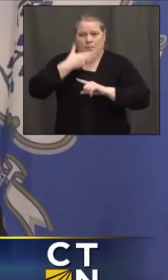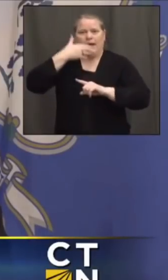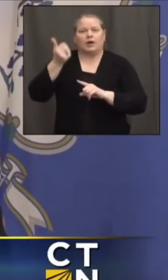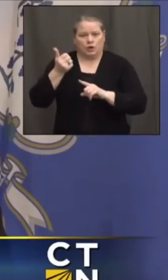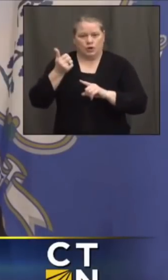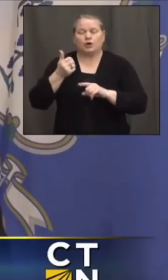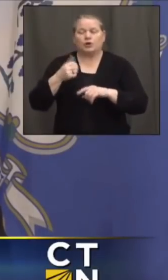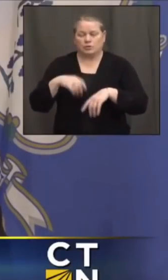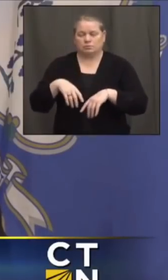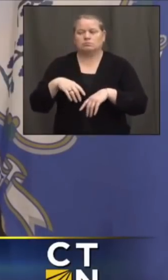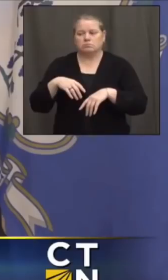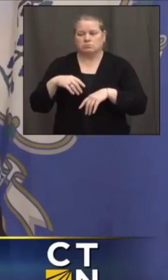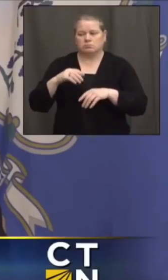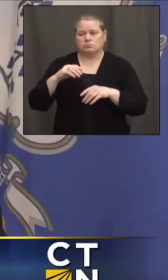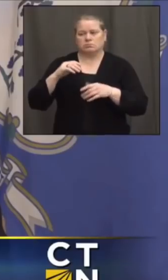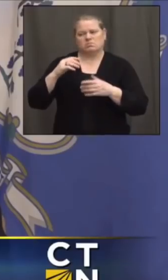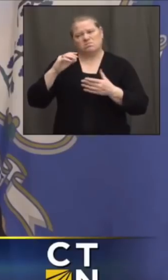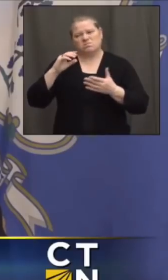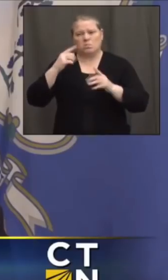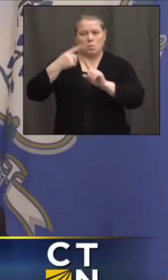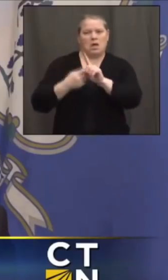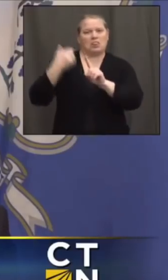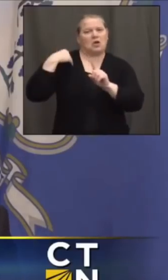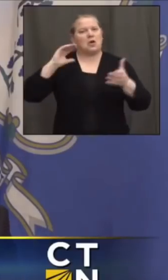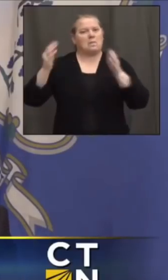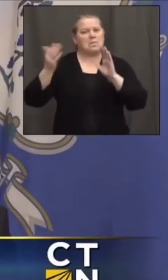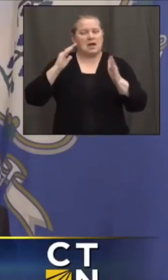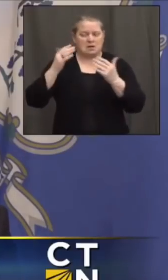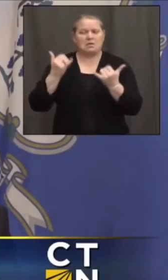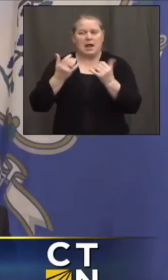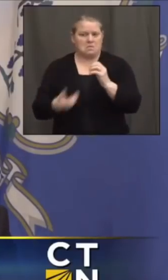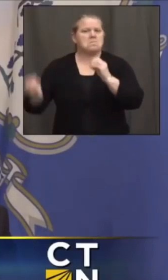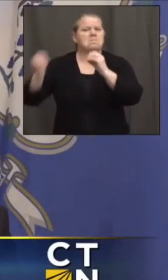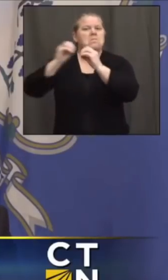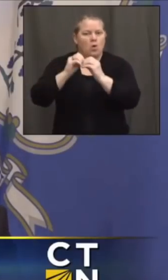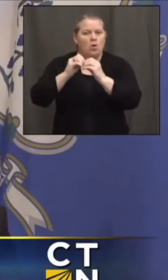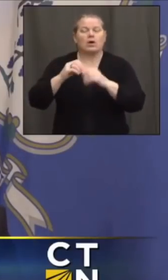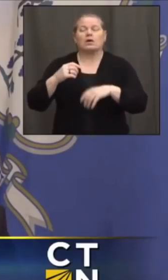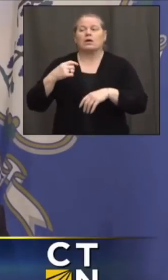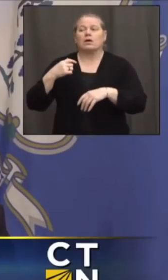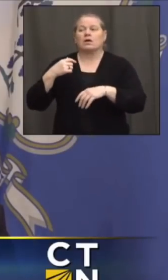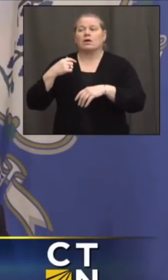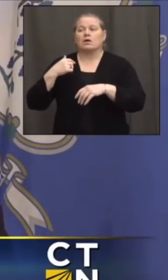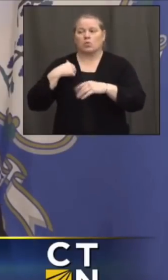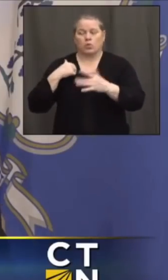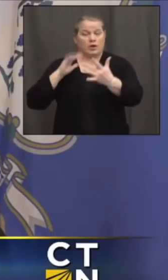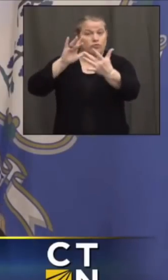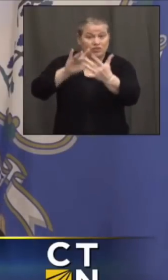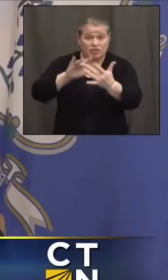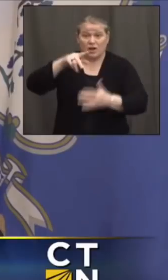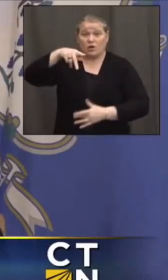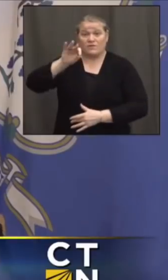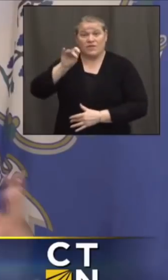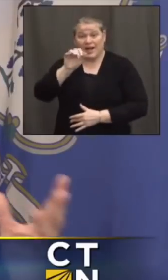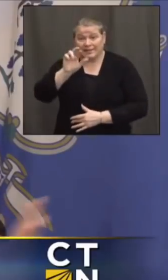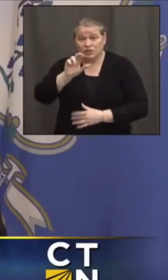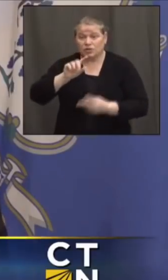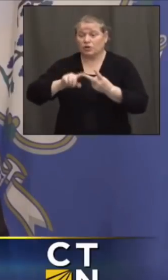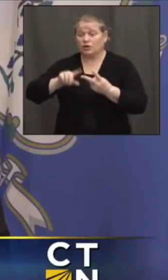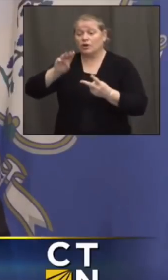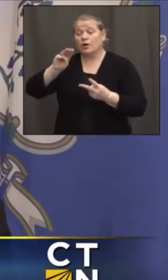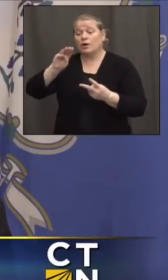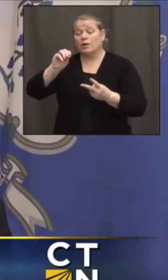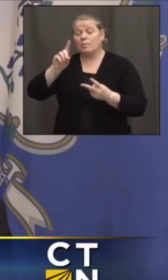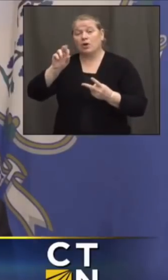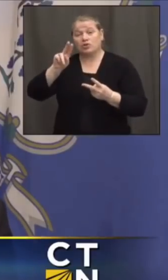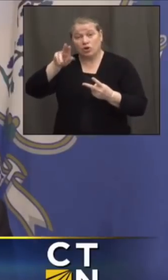my co-chairman, Bill Lee, about just this. We're reaching out to Pfizer. We're reaching out to Moderna. Reaching out to Jeff Zients, seeing if we